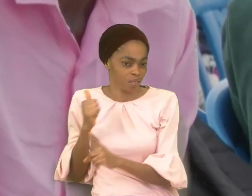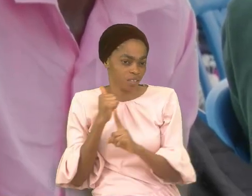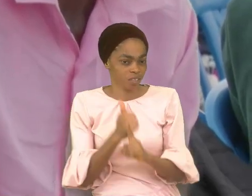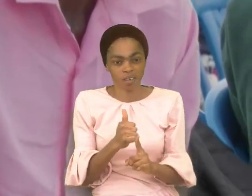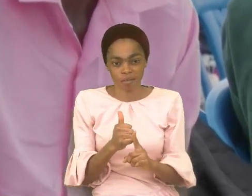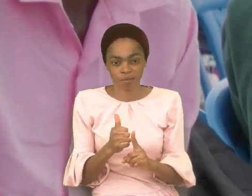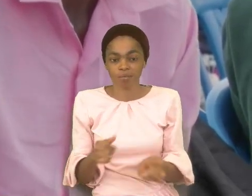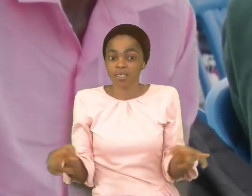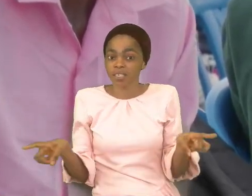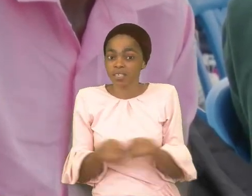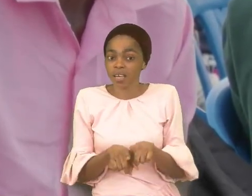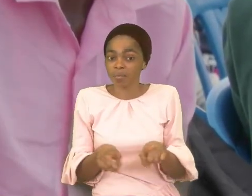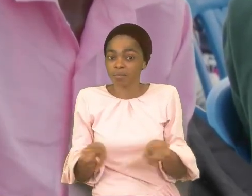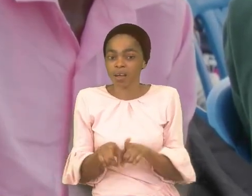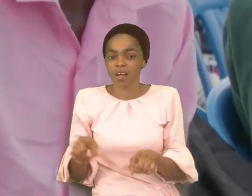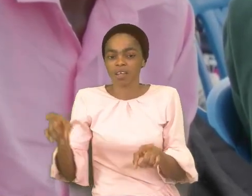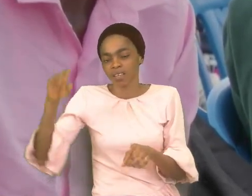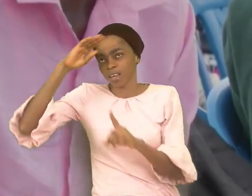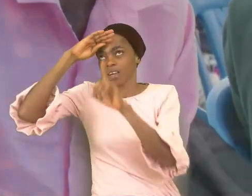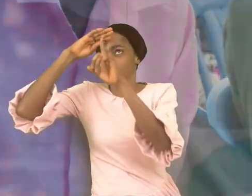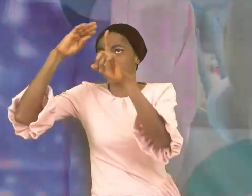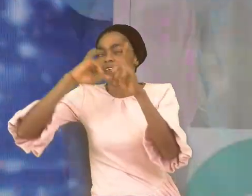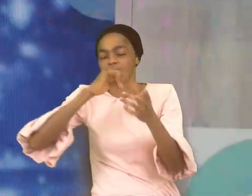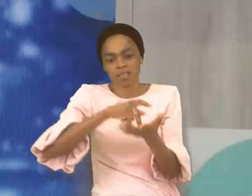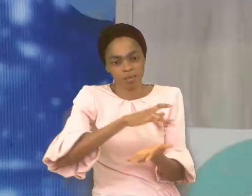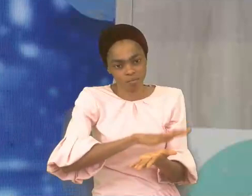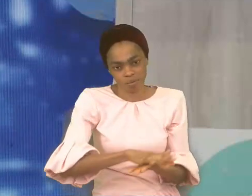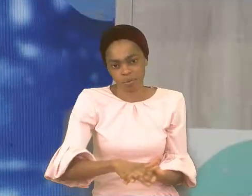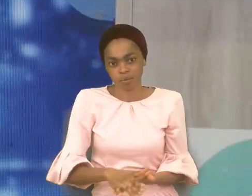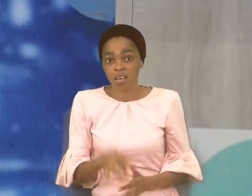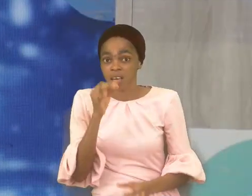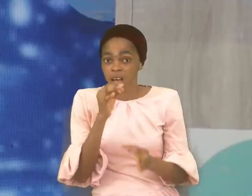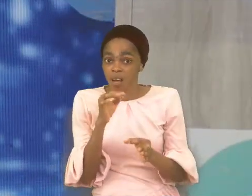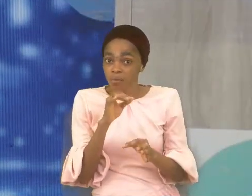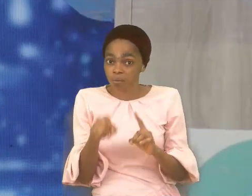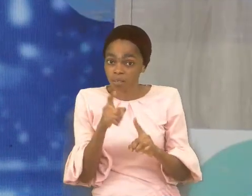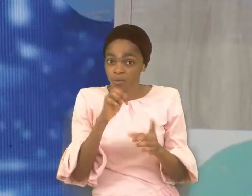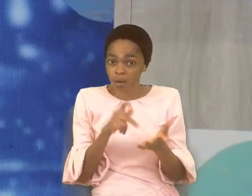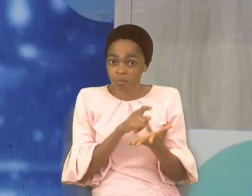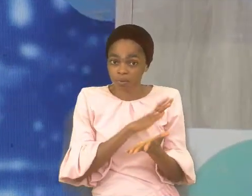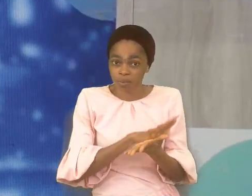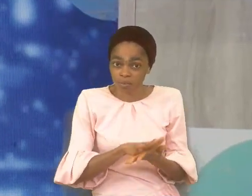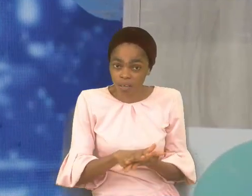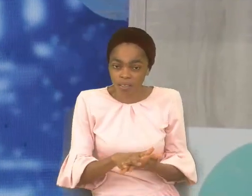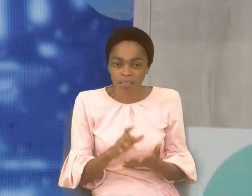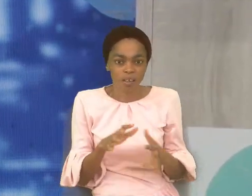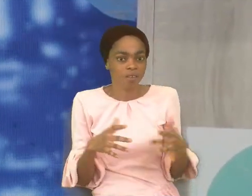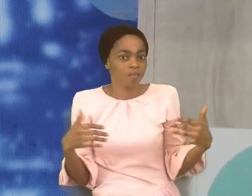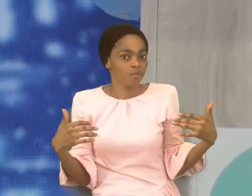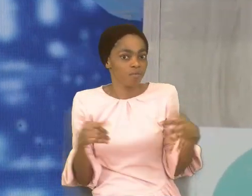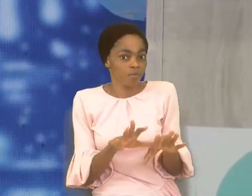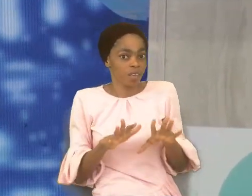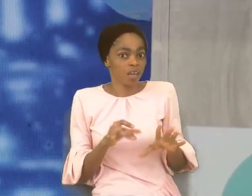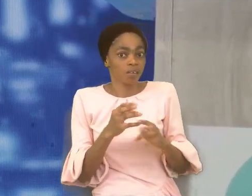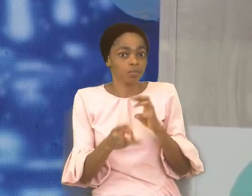And when you are purified like that, the fear of the world is cleansed away from your heart. And the cringing to